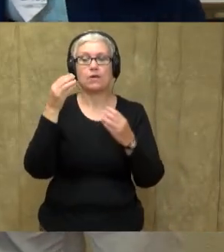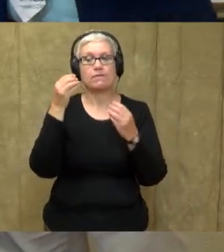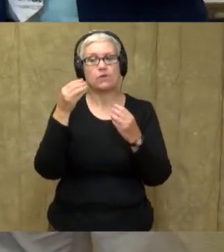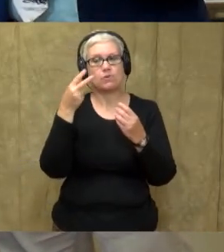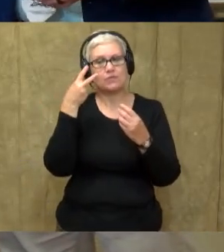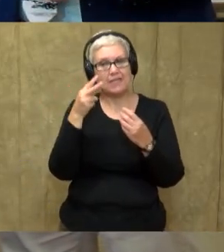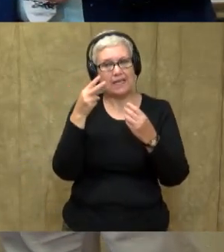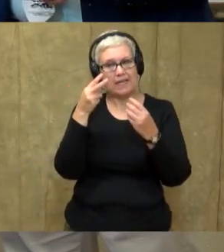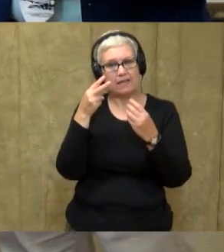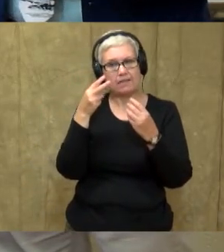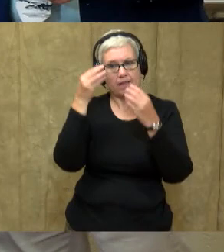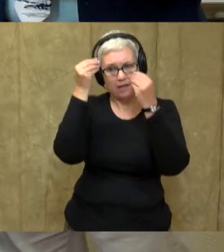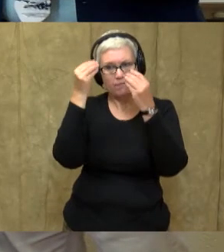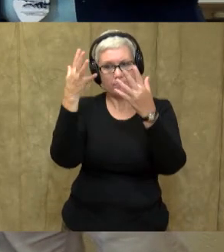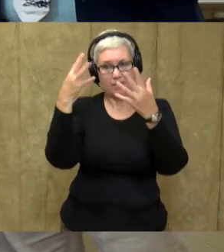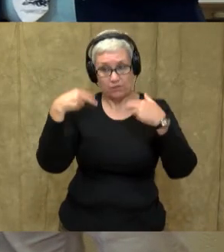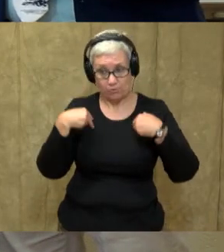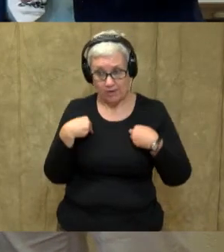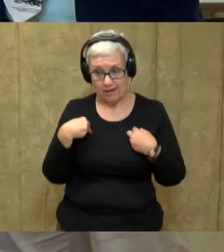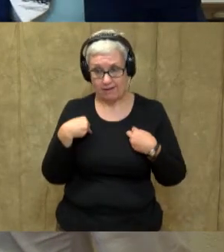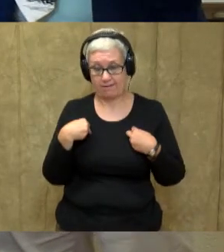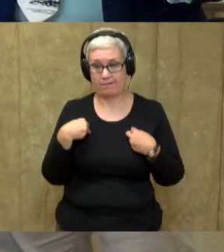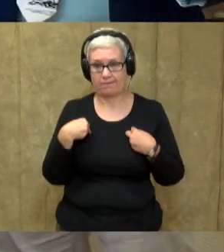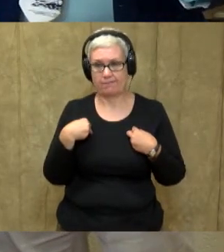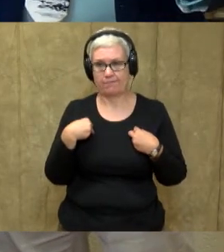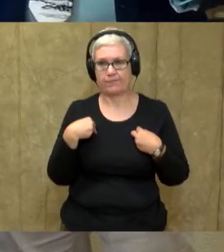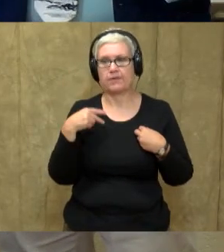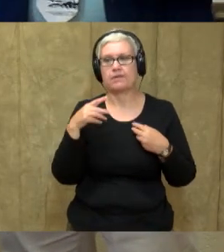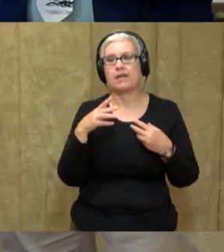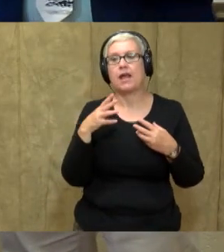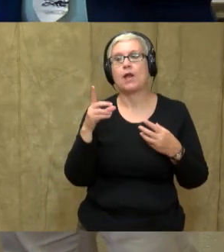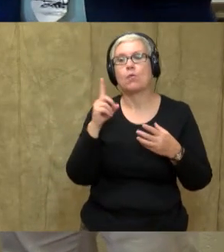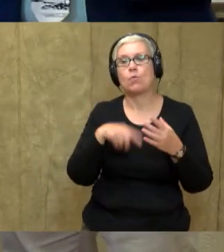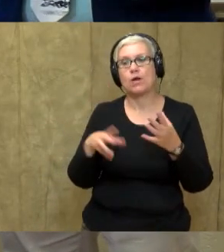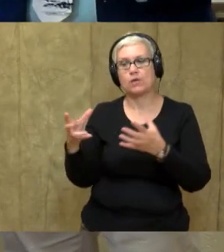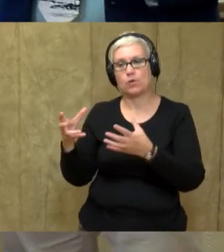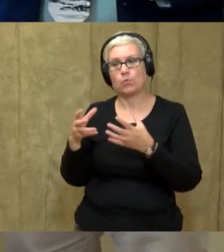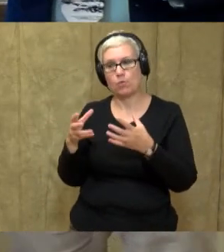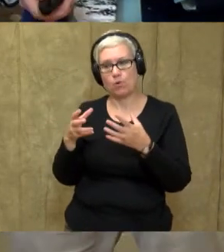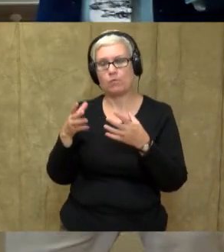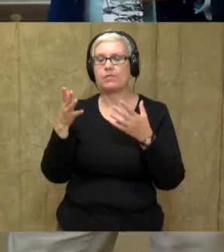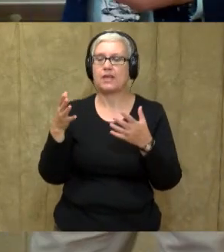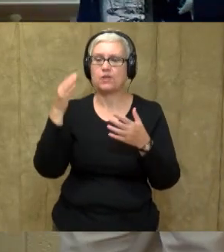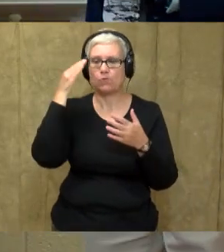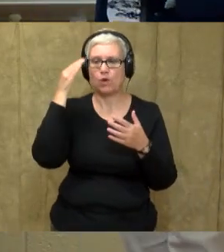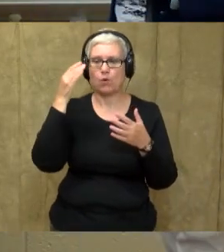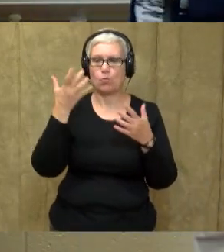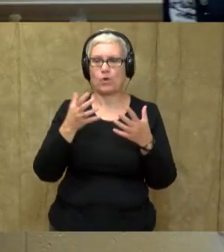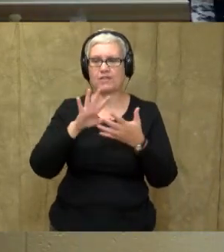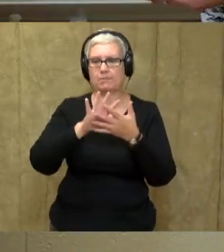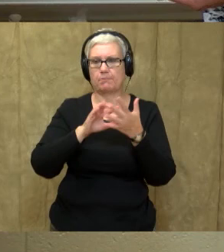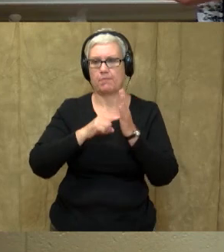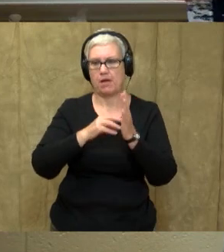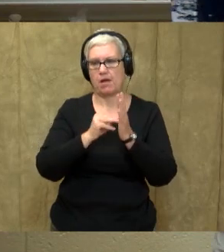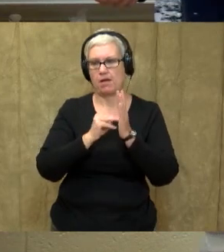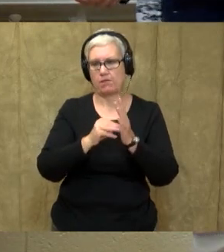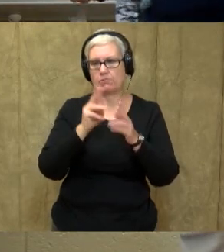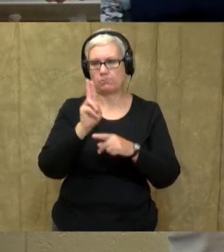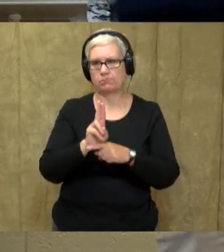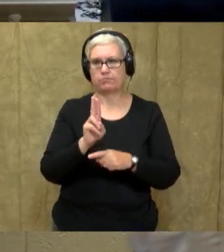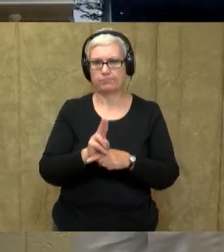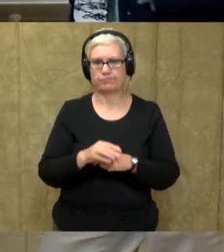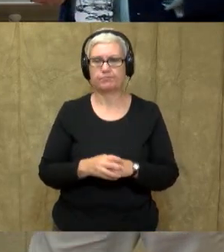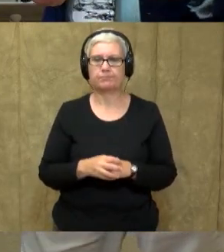and the kind of information you want, that's really gonna dictate the kind of model that you're gonna use. So some